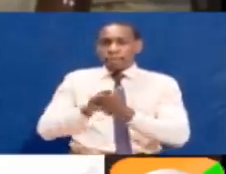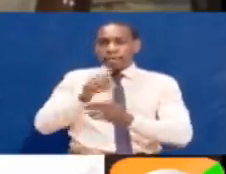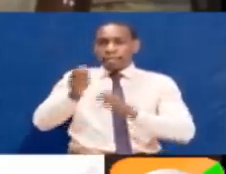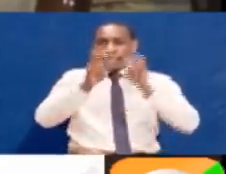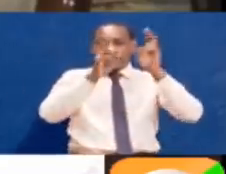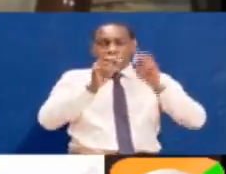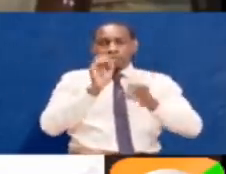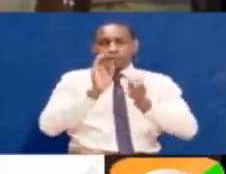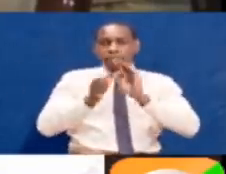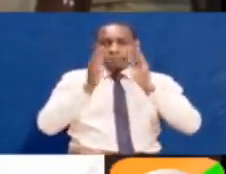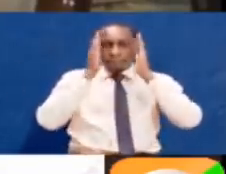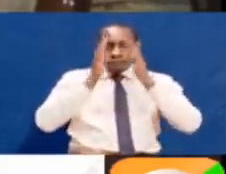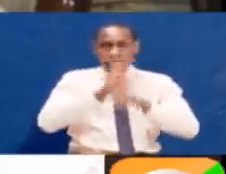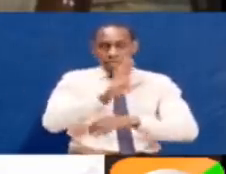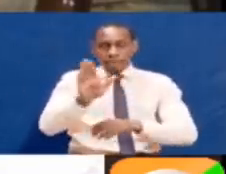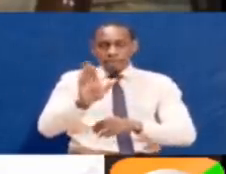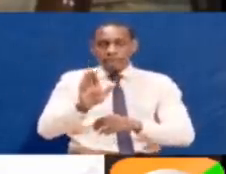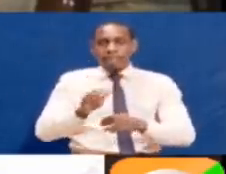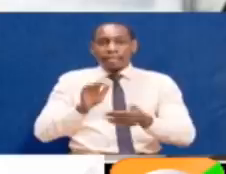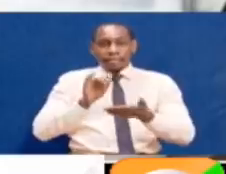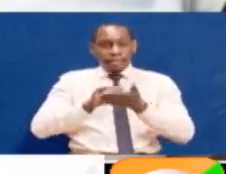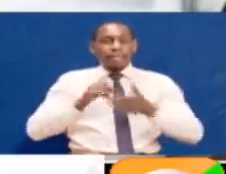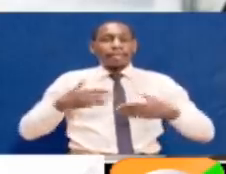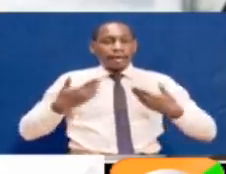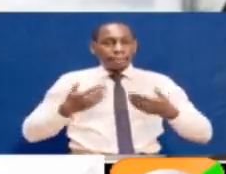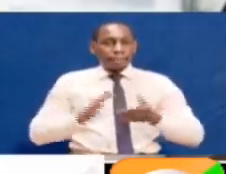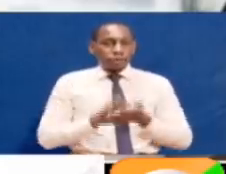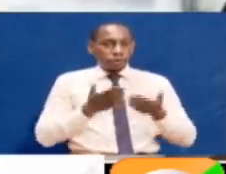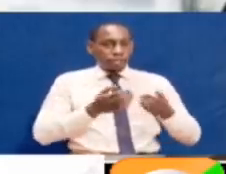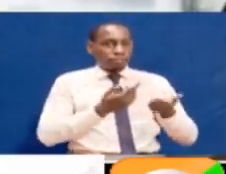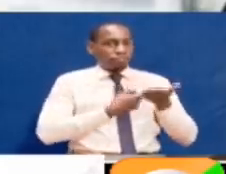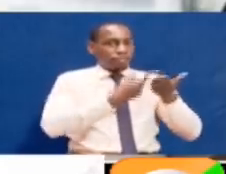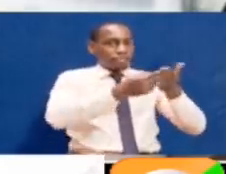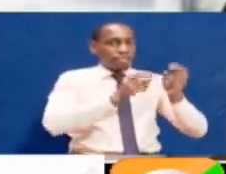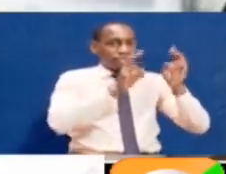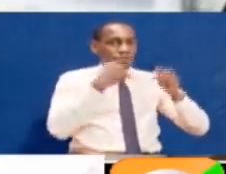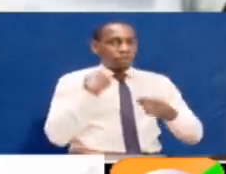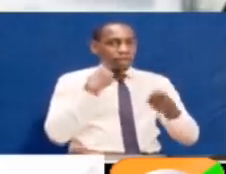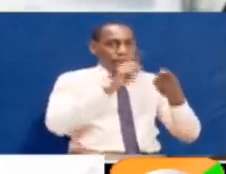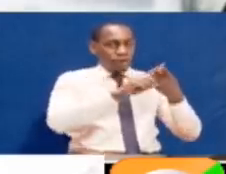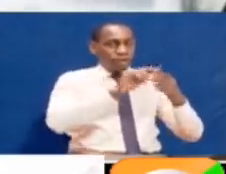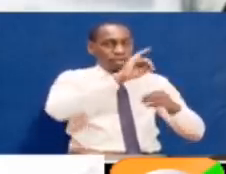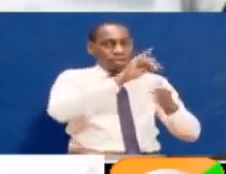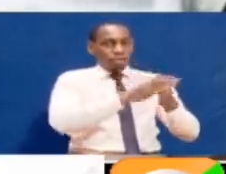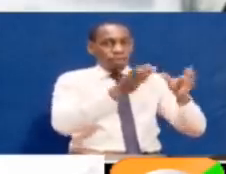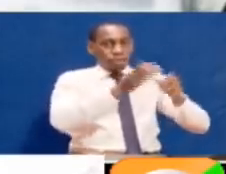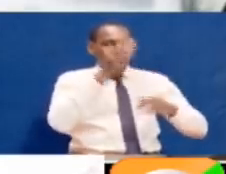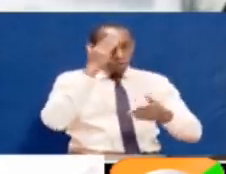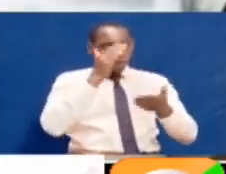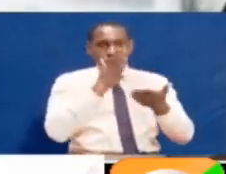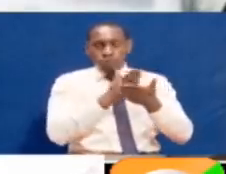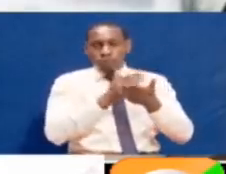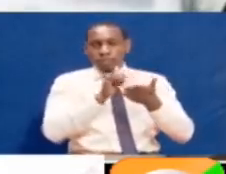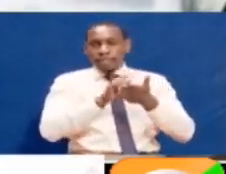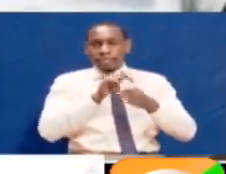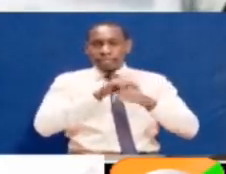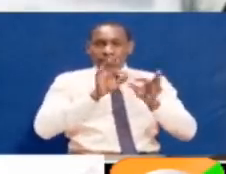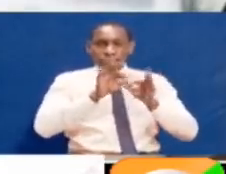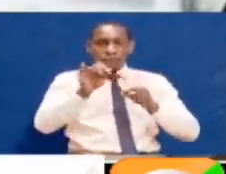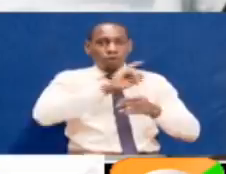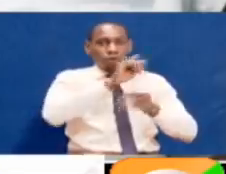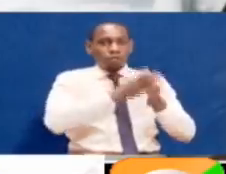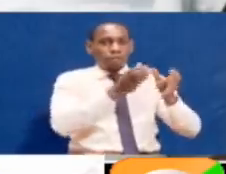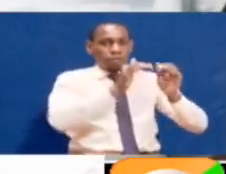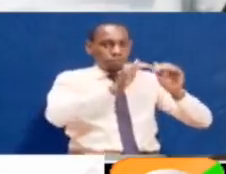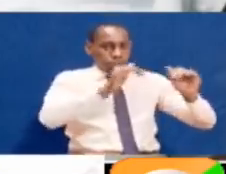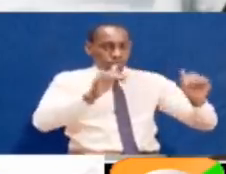so forth. Okay. If we can focus on the issues, I'll be more than happy. Let's talk about the issues. Issue one, Jubilee Party. We know that for some time now, the Jubilee Party